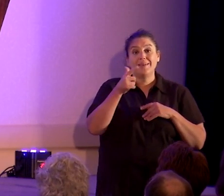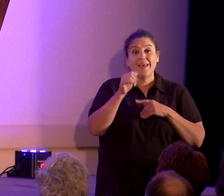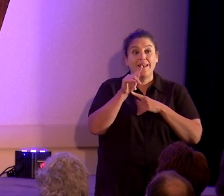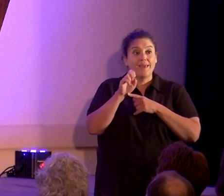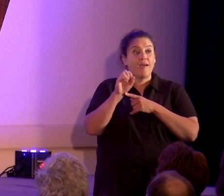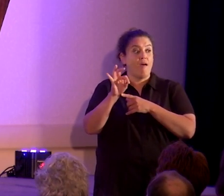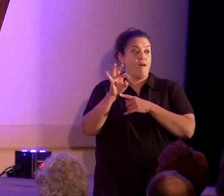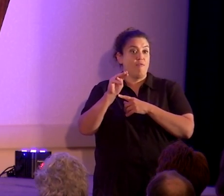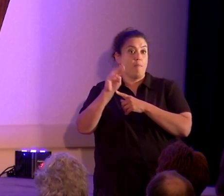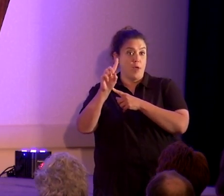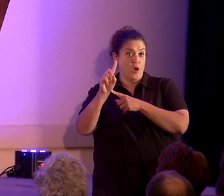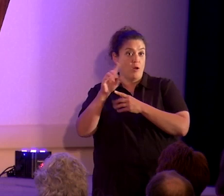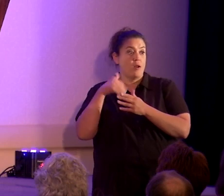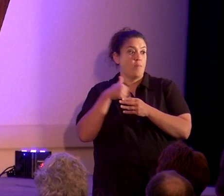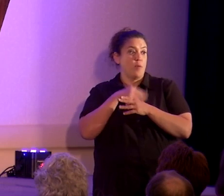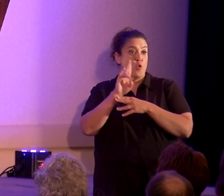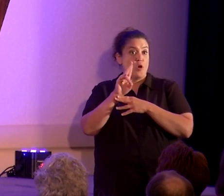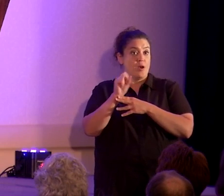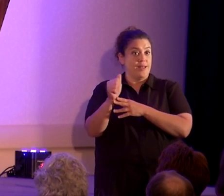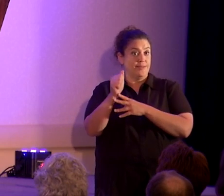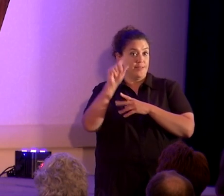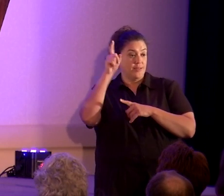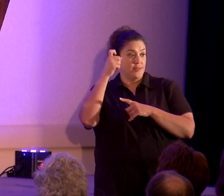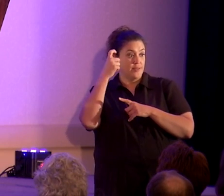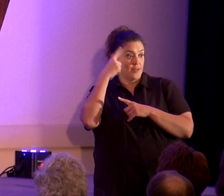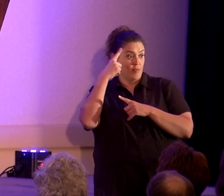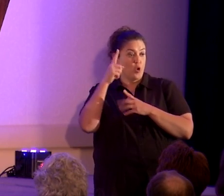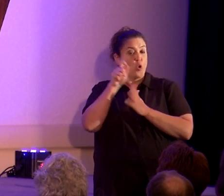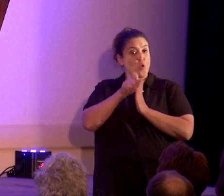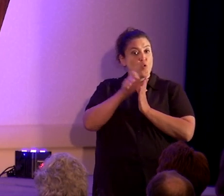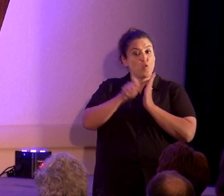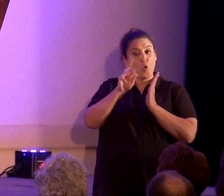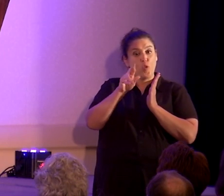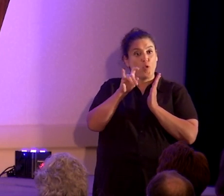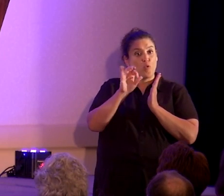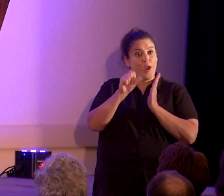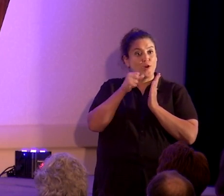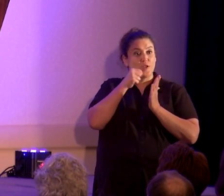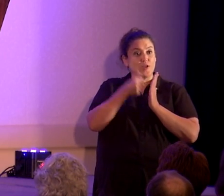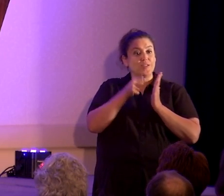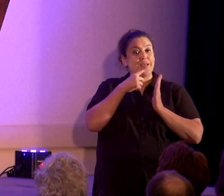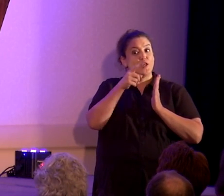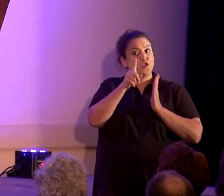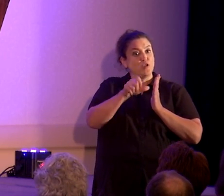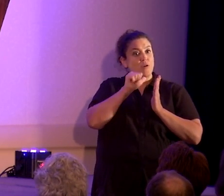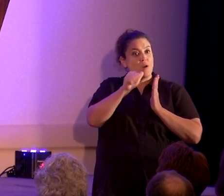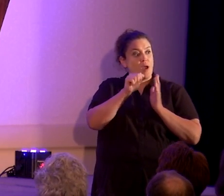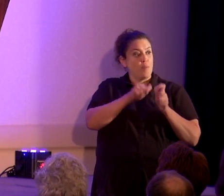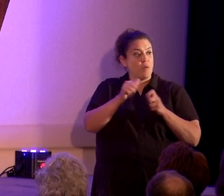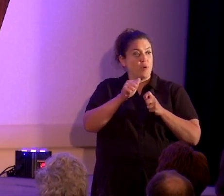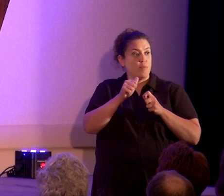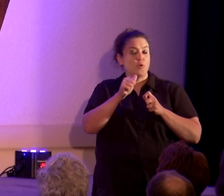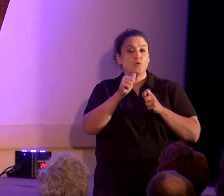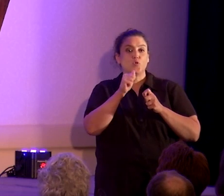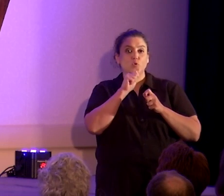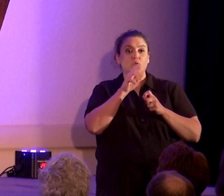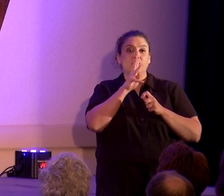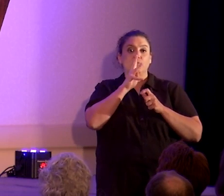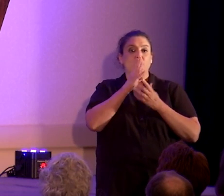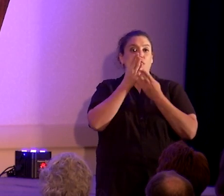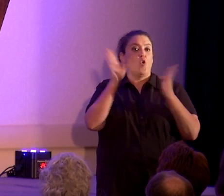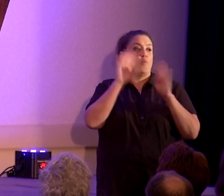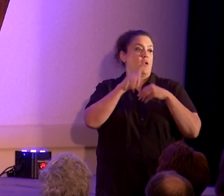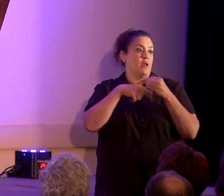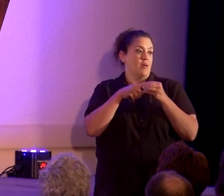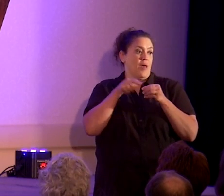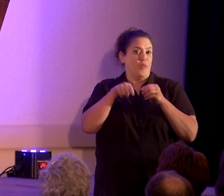a member of the United States government, wrote the Ravens a letter saying, this player should not be allowed to speak out on this issue. Football players are only supposed